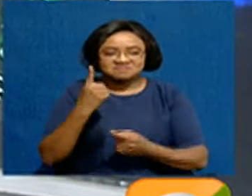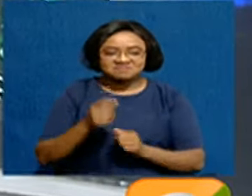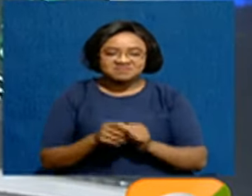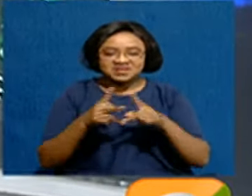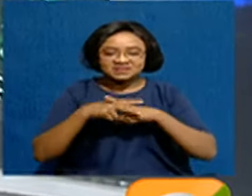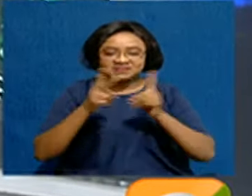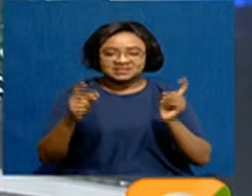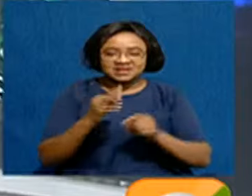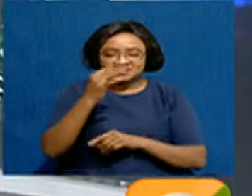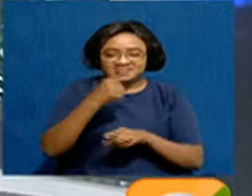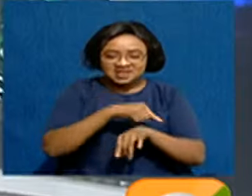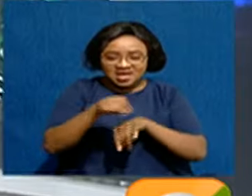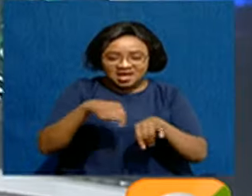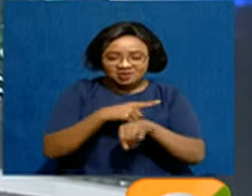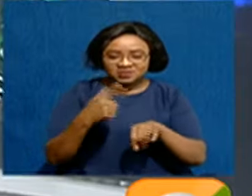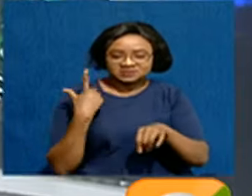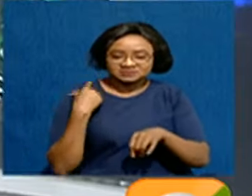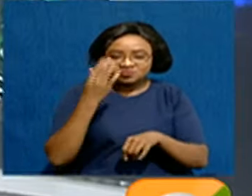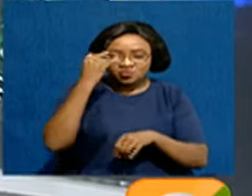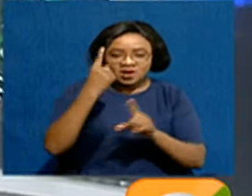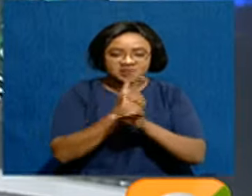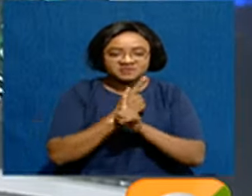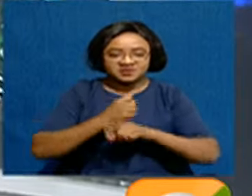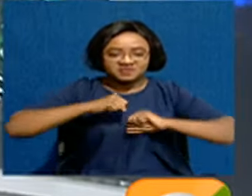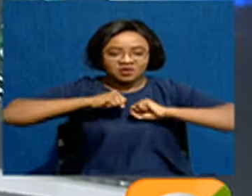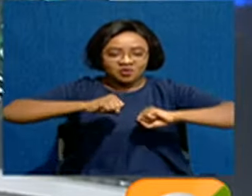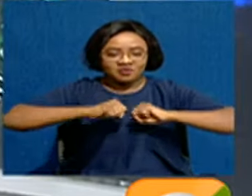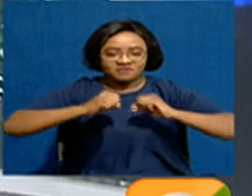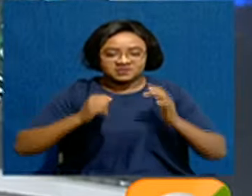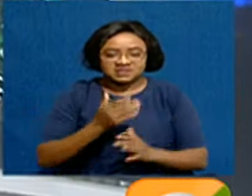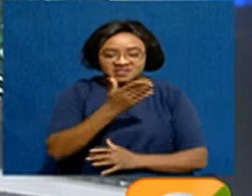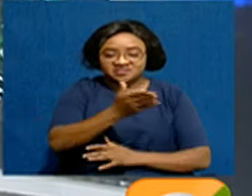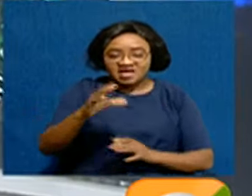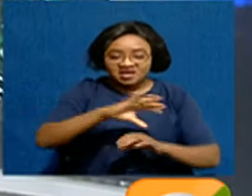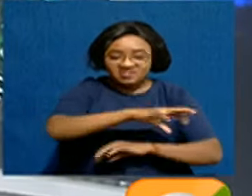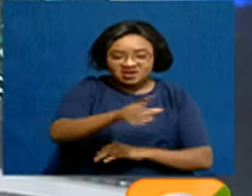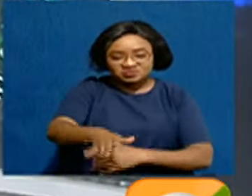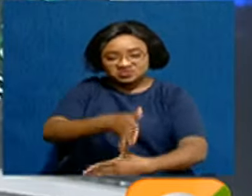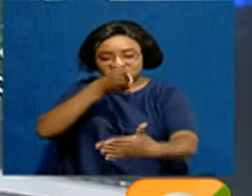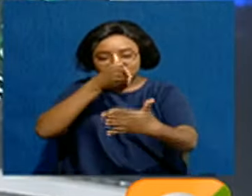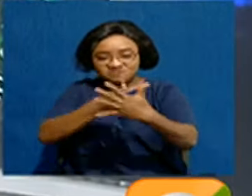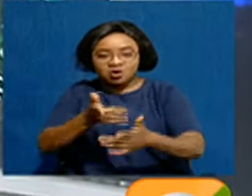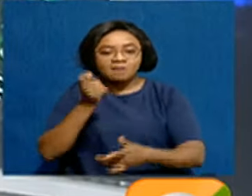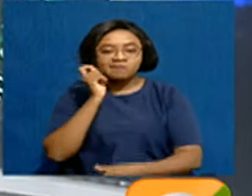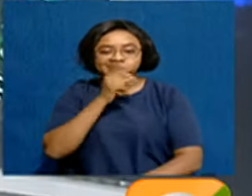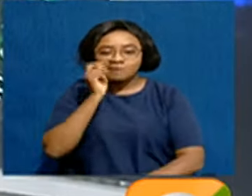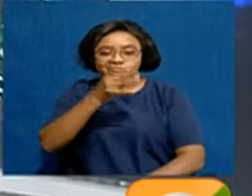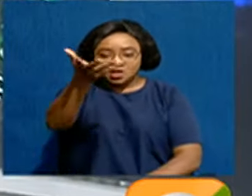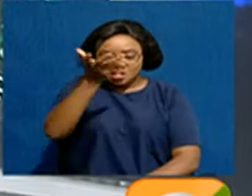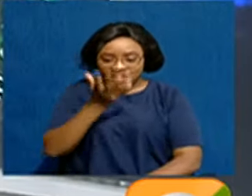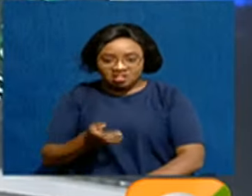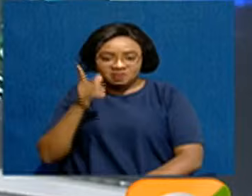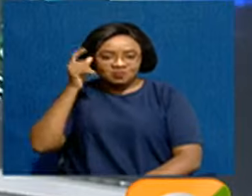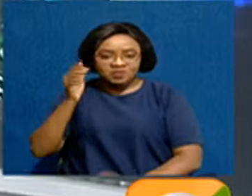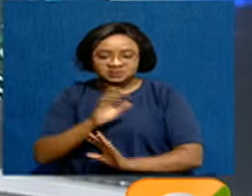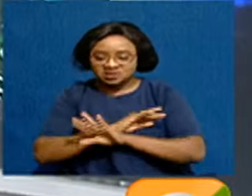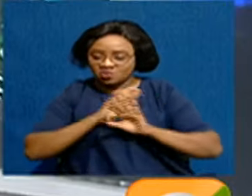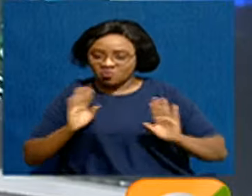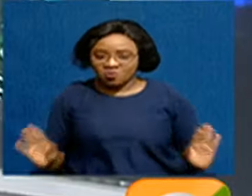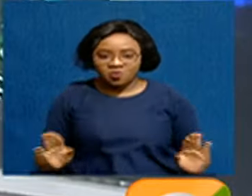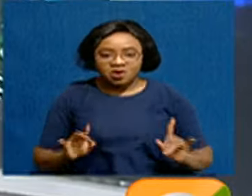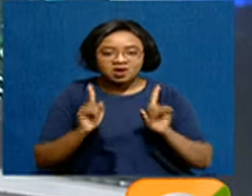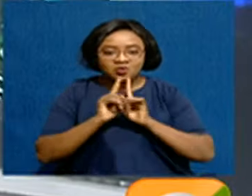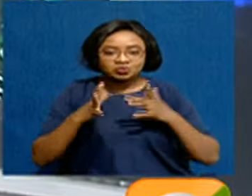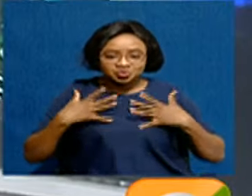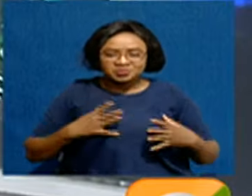after officers from the county inspectorate blocked lorries ferrying Muguka, with traders riding on the Embu